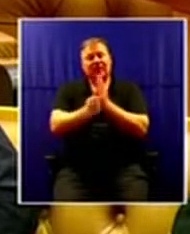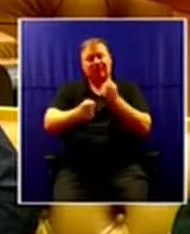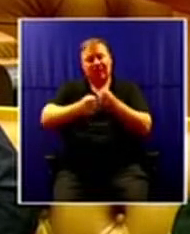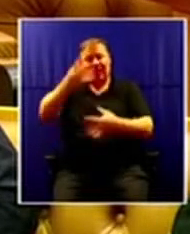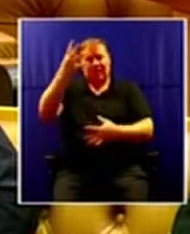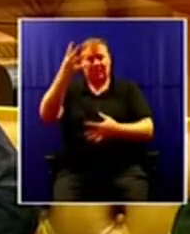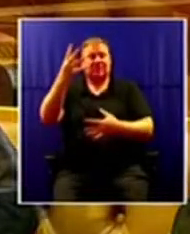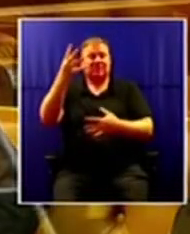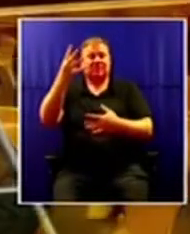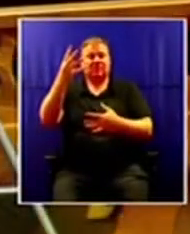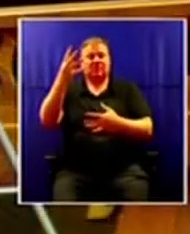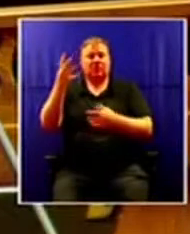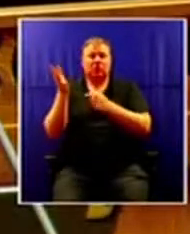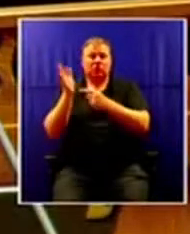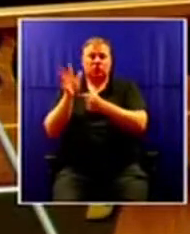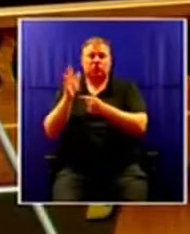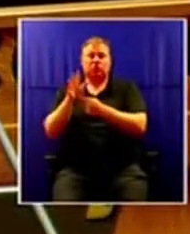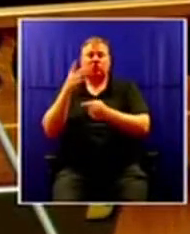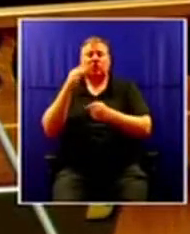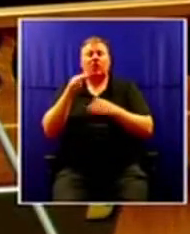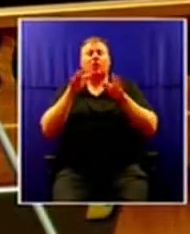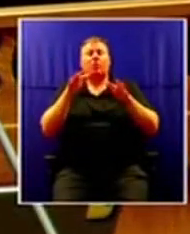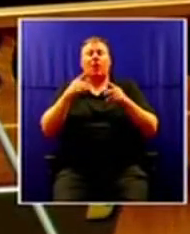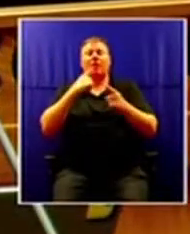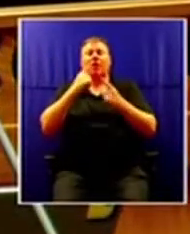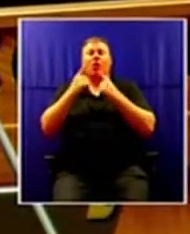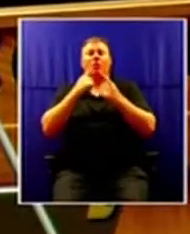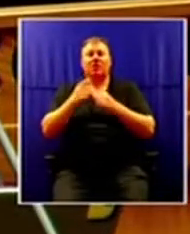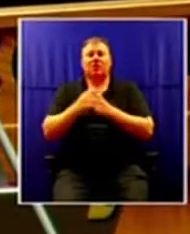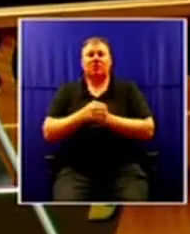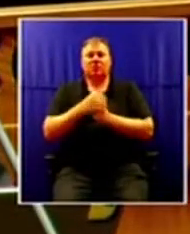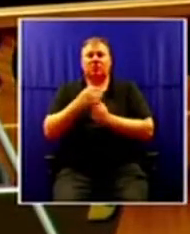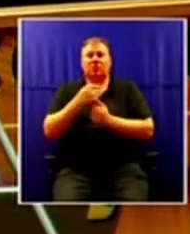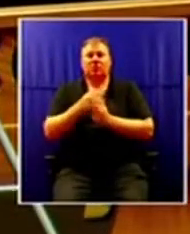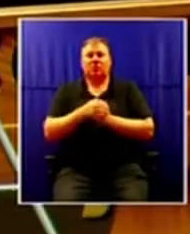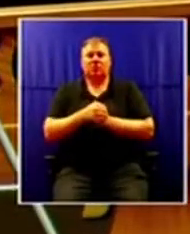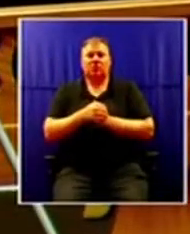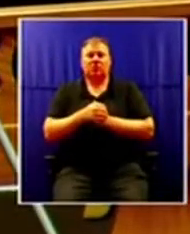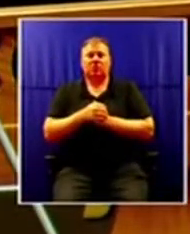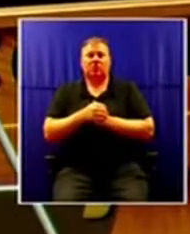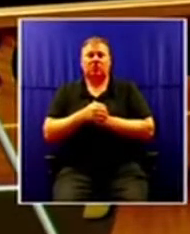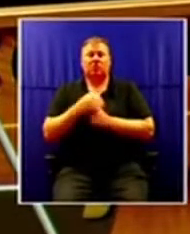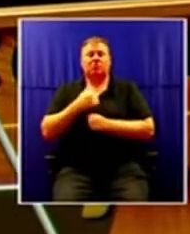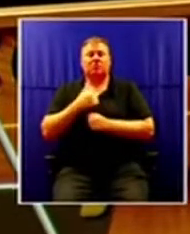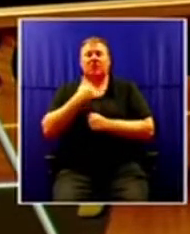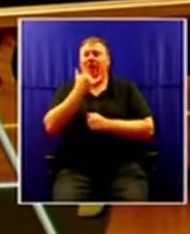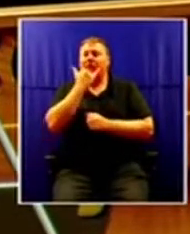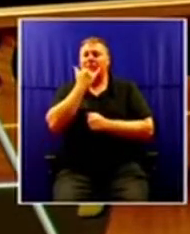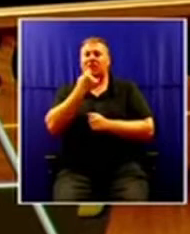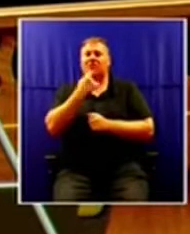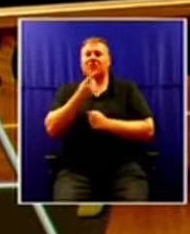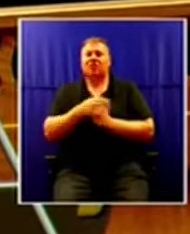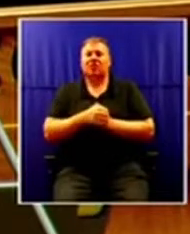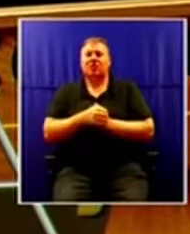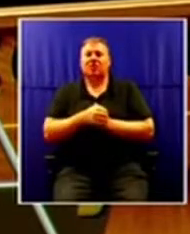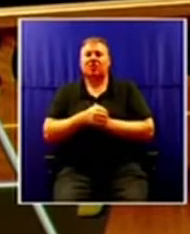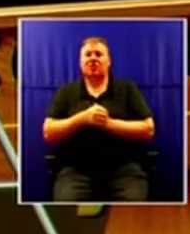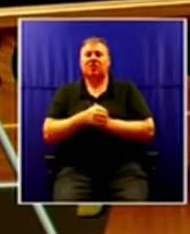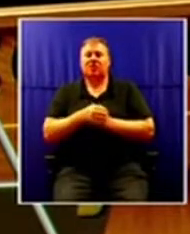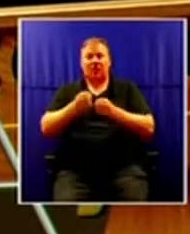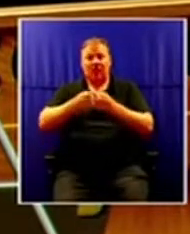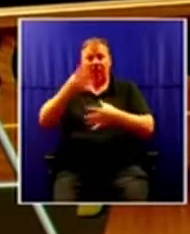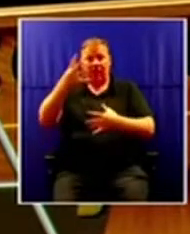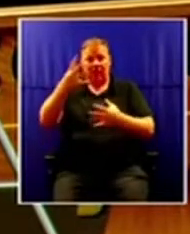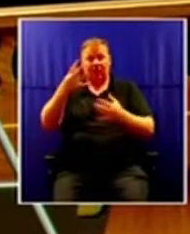for public comment within 1 week, and I'm pleased to announce that the list was gazetted this